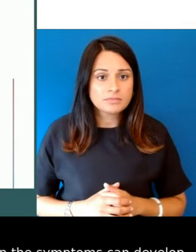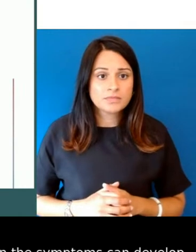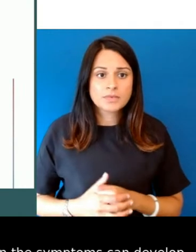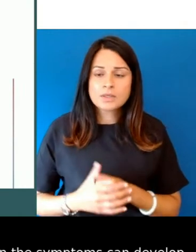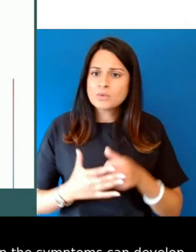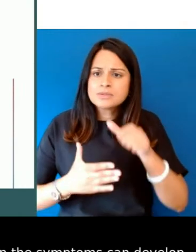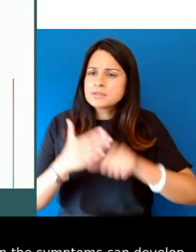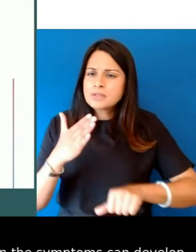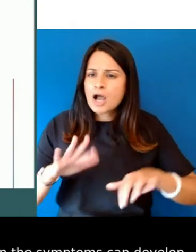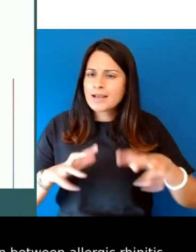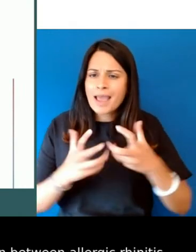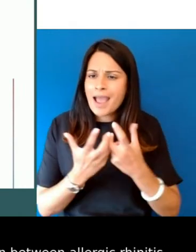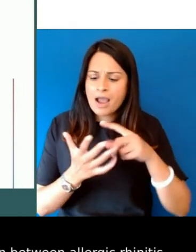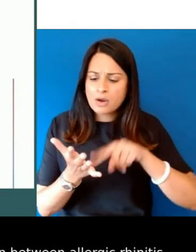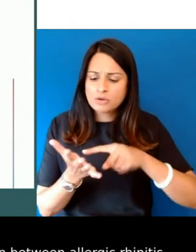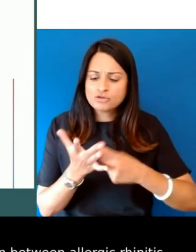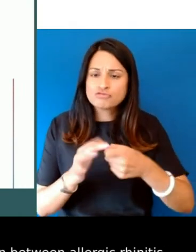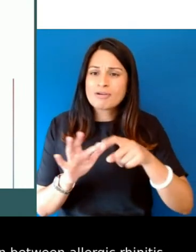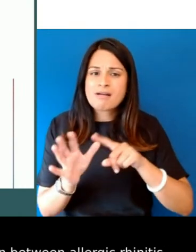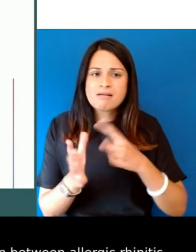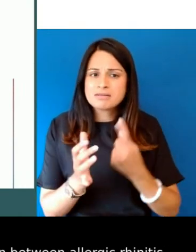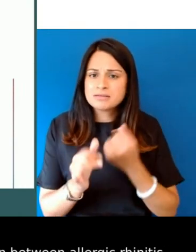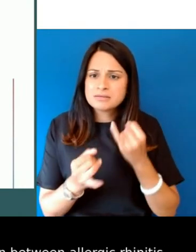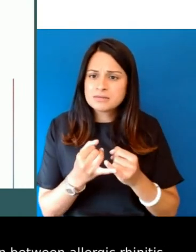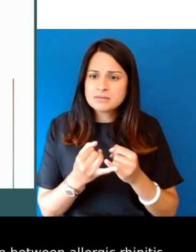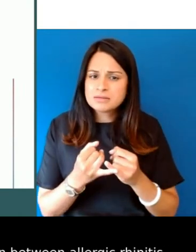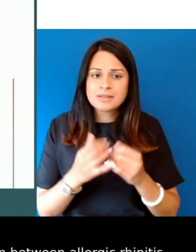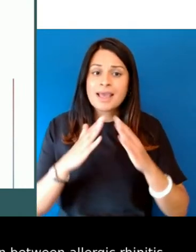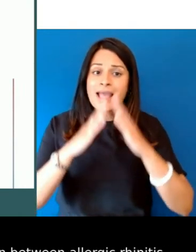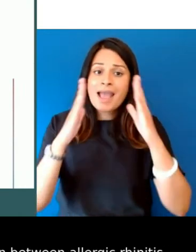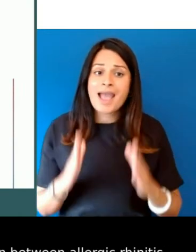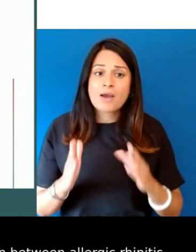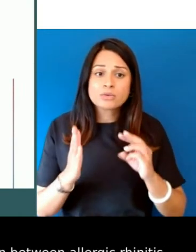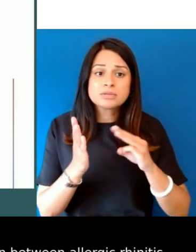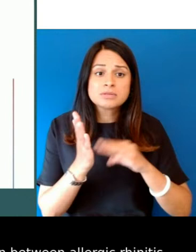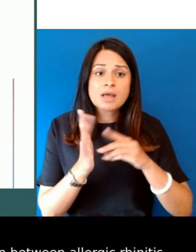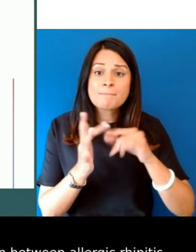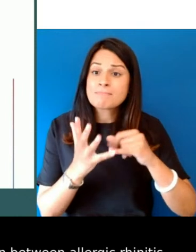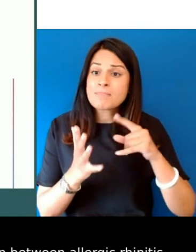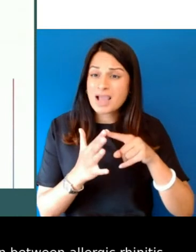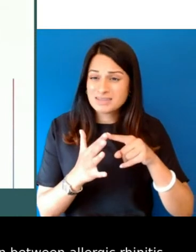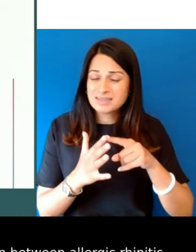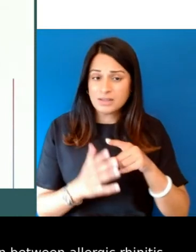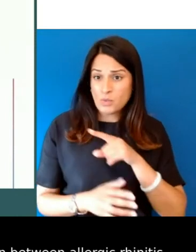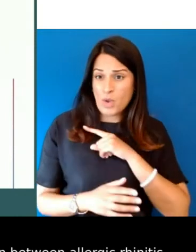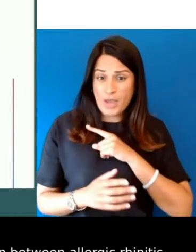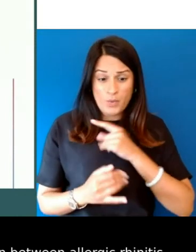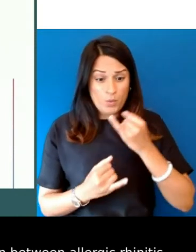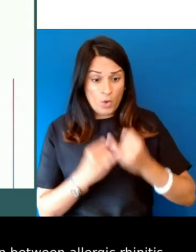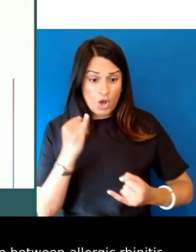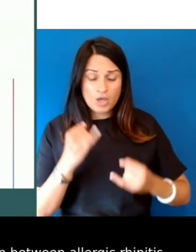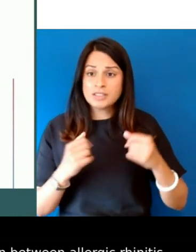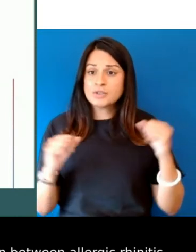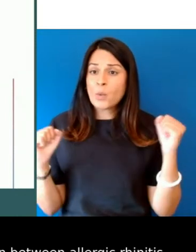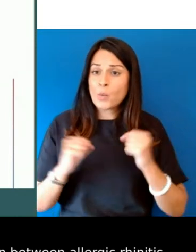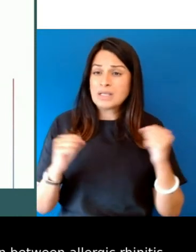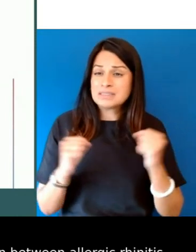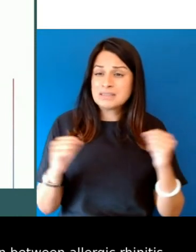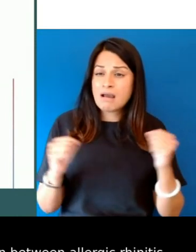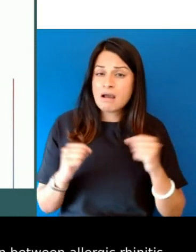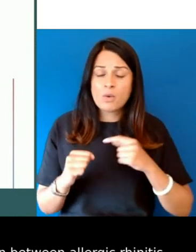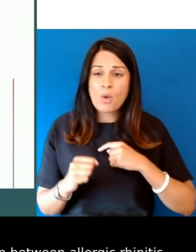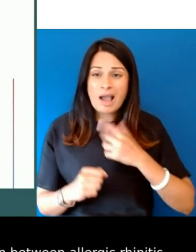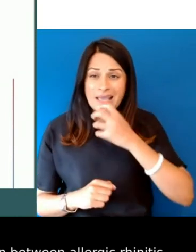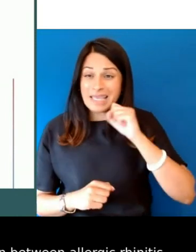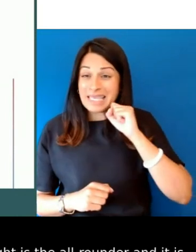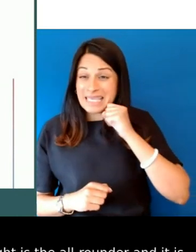dust mite is the all year rounder so it is usually worse in the winter months because that's where we have our central heating on although i have to say at this moment